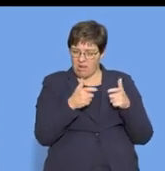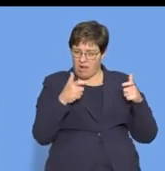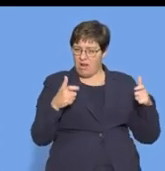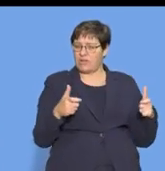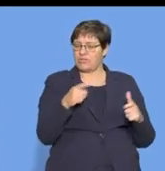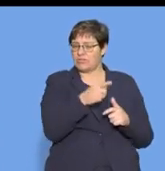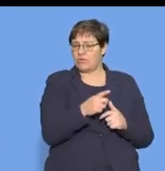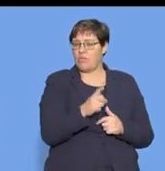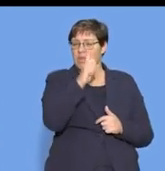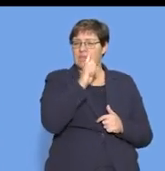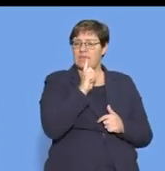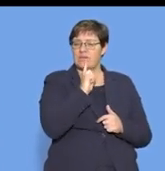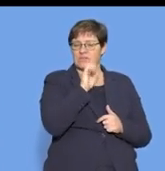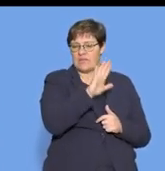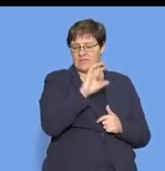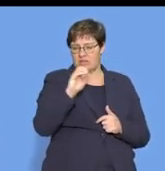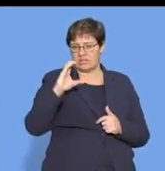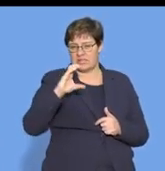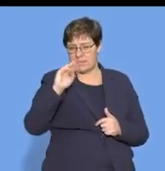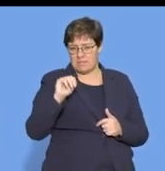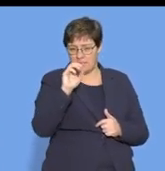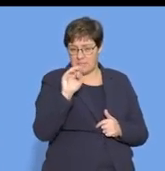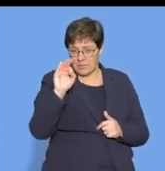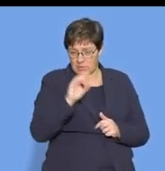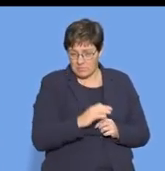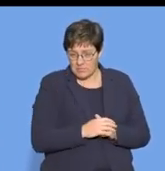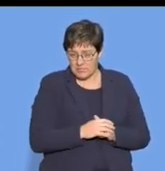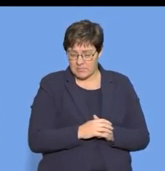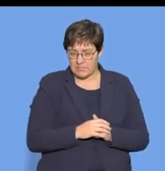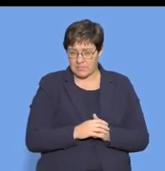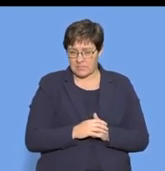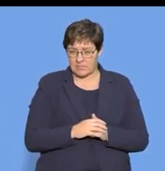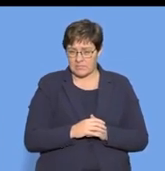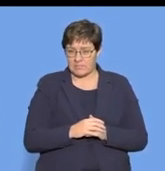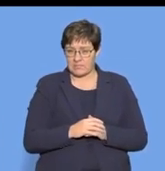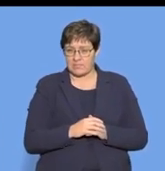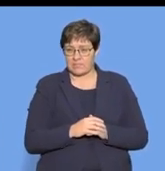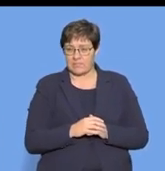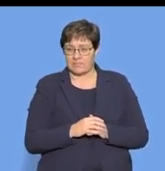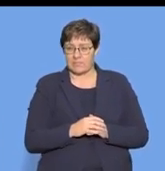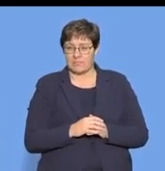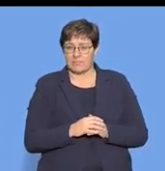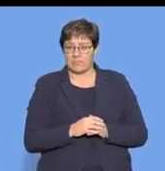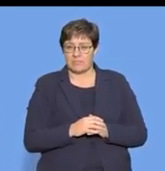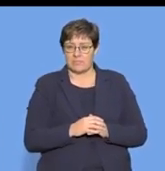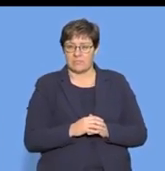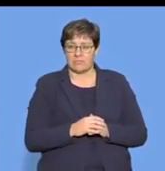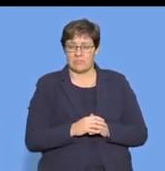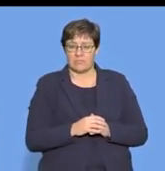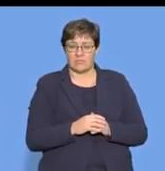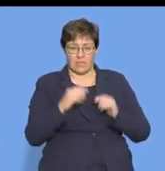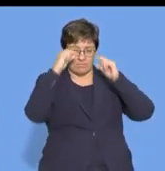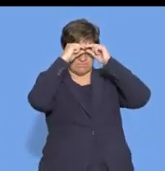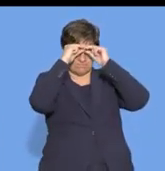was much larger. Okay, and there you can see that they've got a much larger